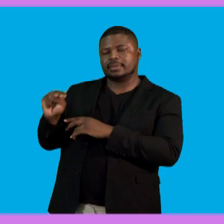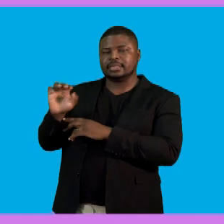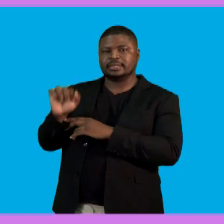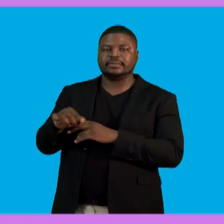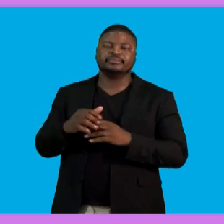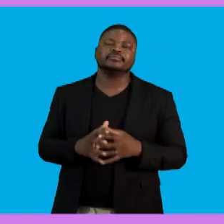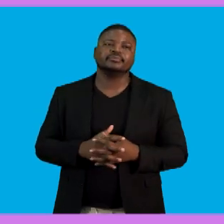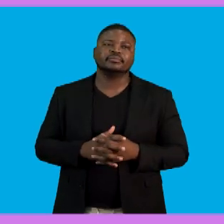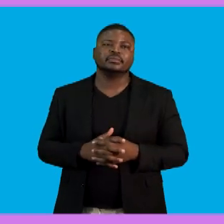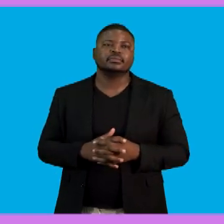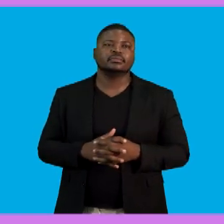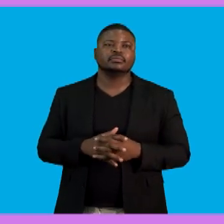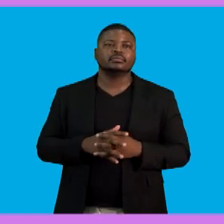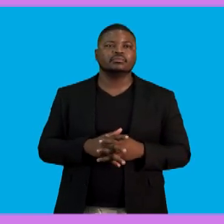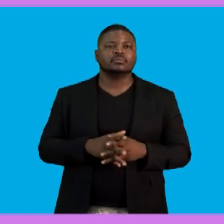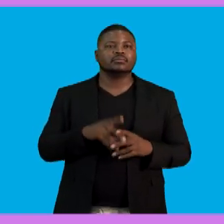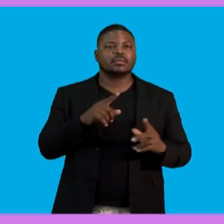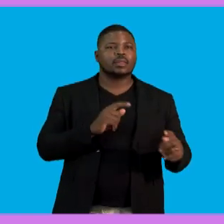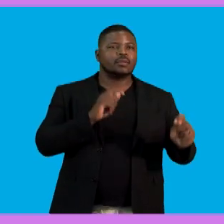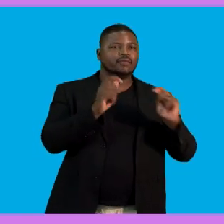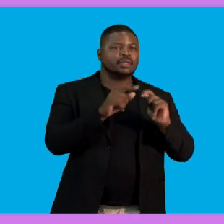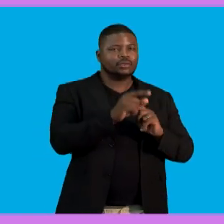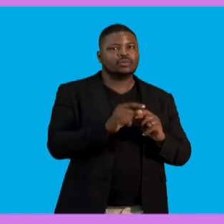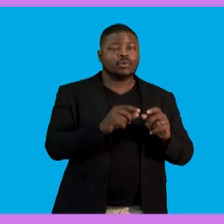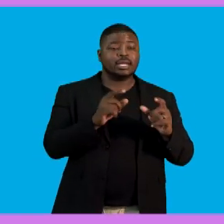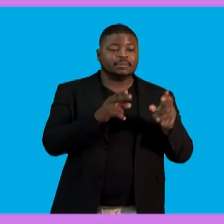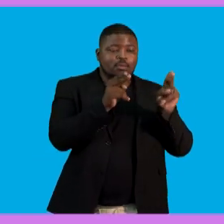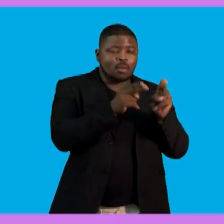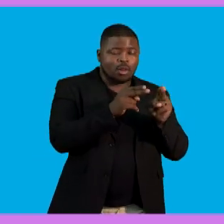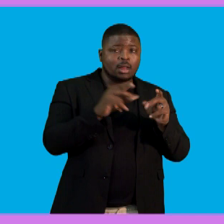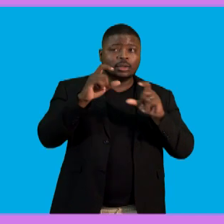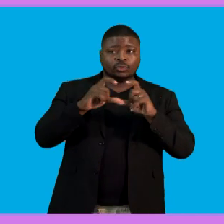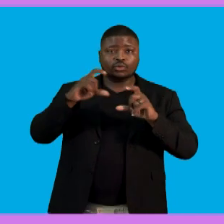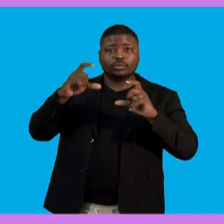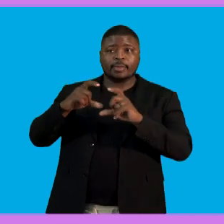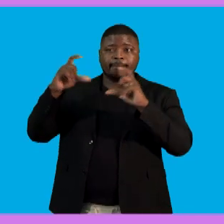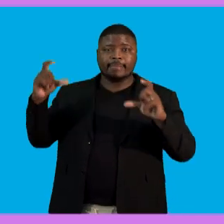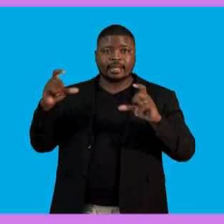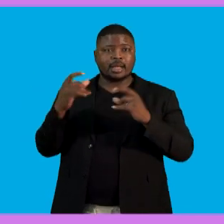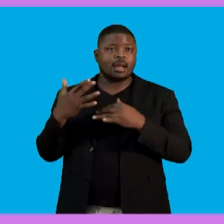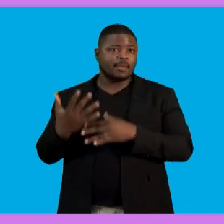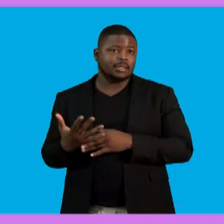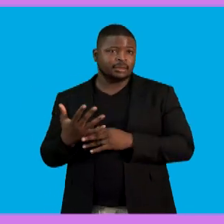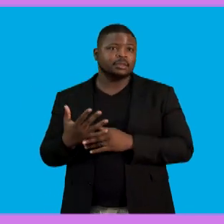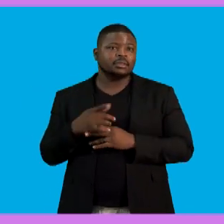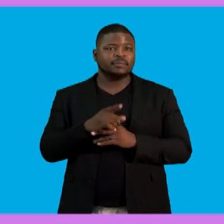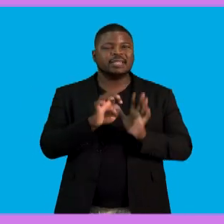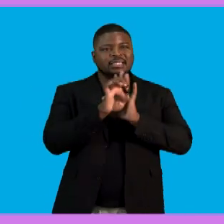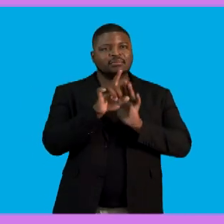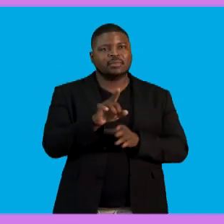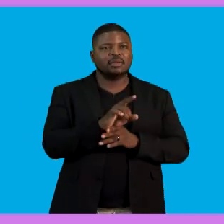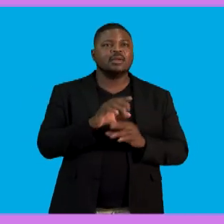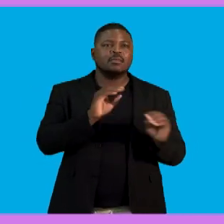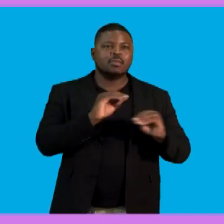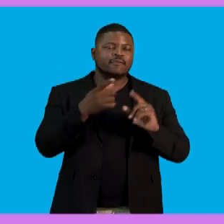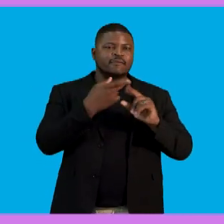50 millimeters. Converting from a smaller unit now to a big unit, you divide by the conversion factor. An